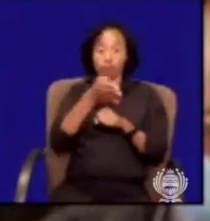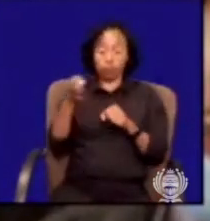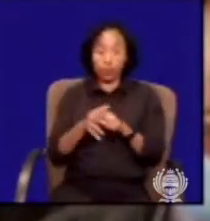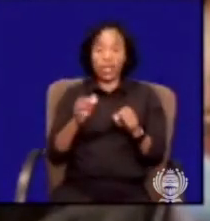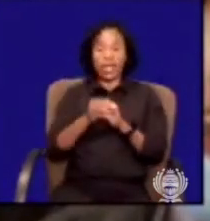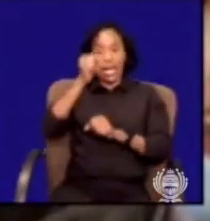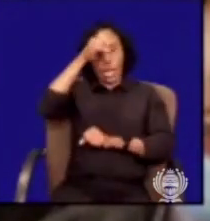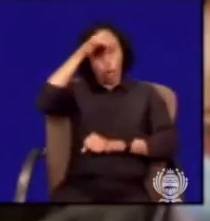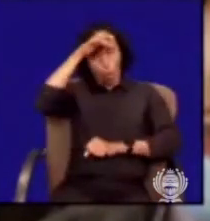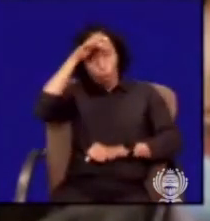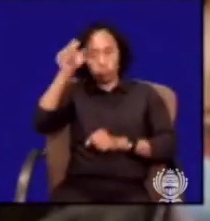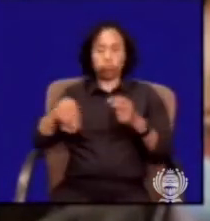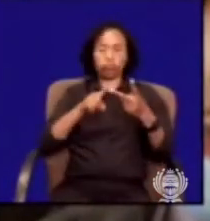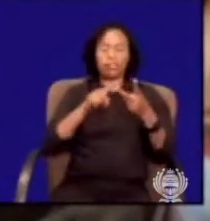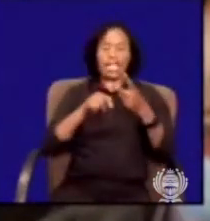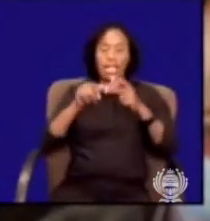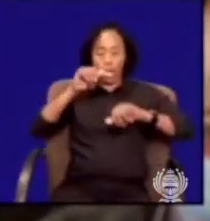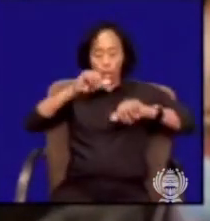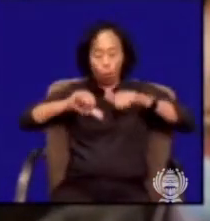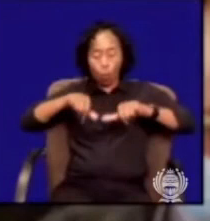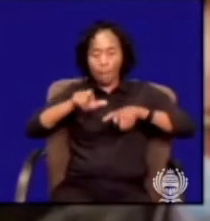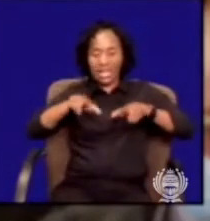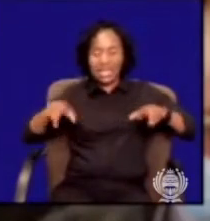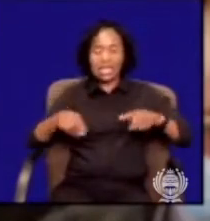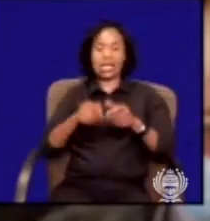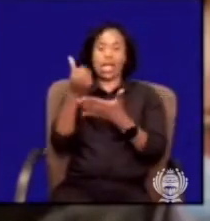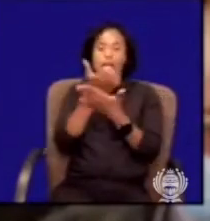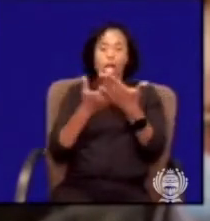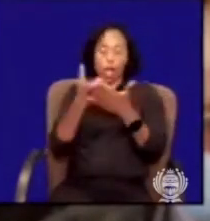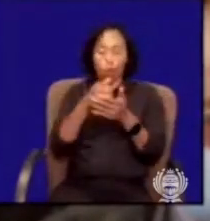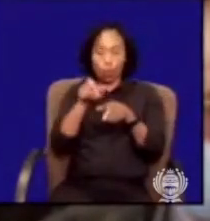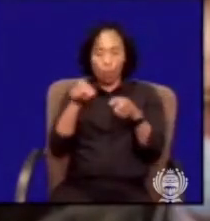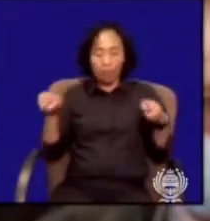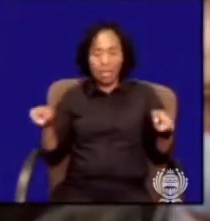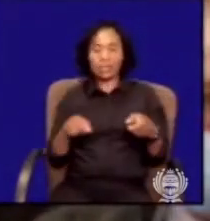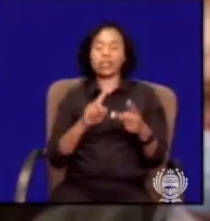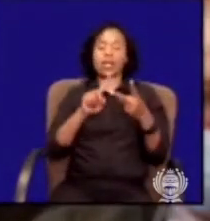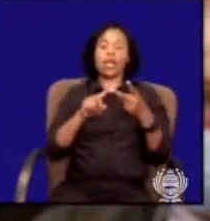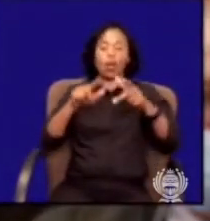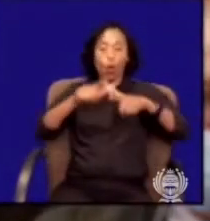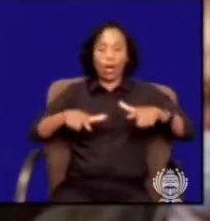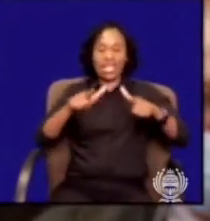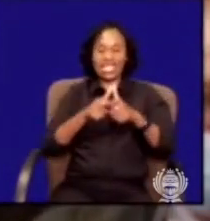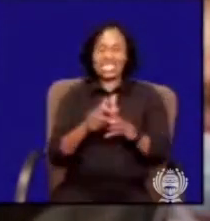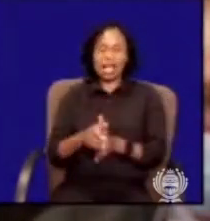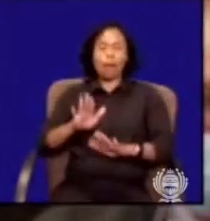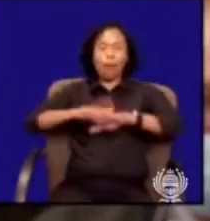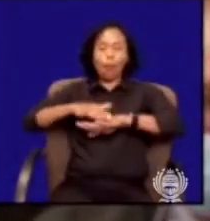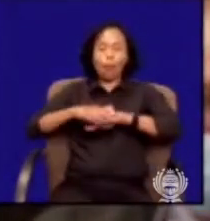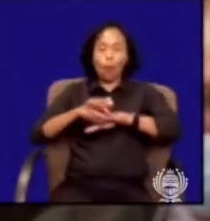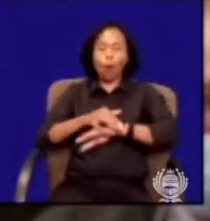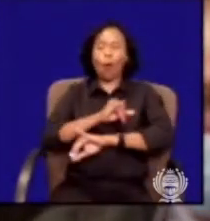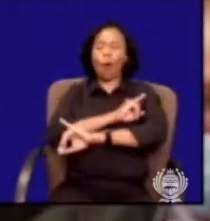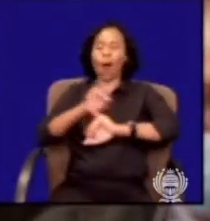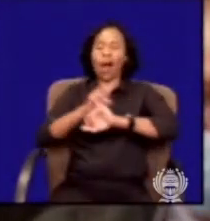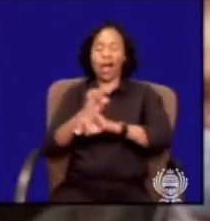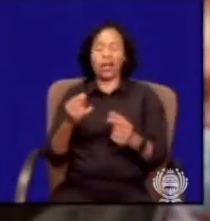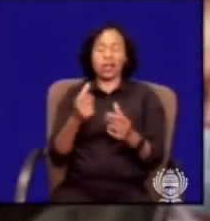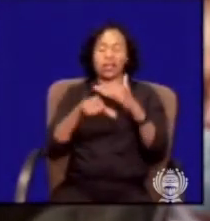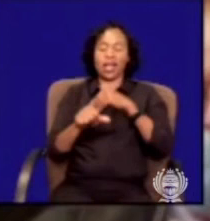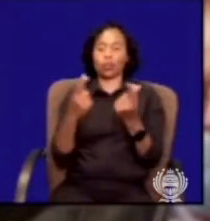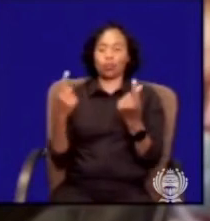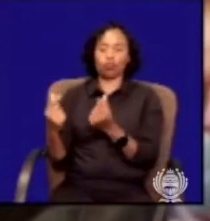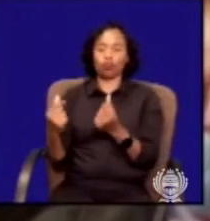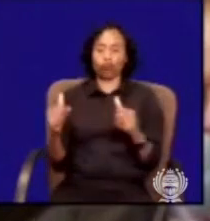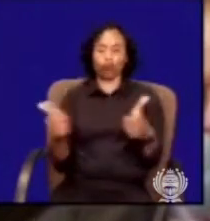economists, and the opposition that localization will cause more harm than good. It's a fundamental flaw